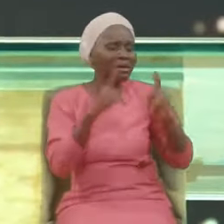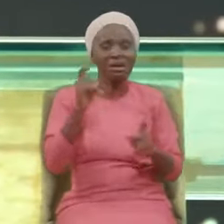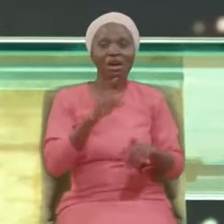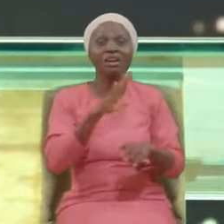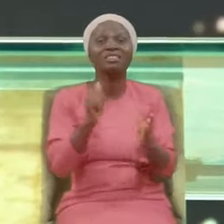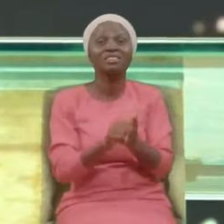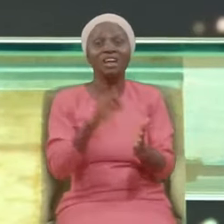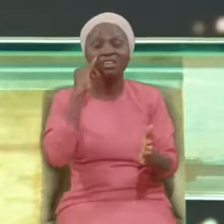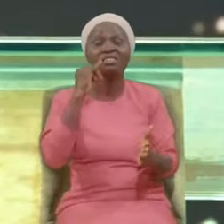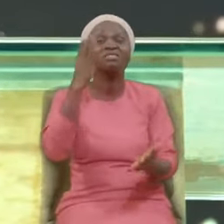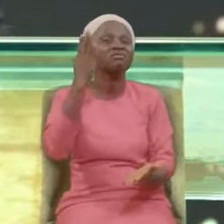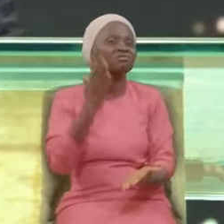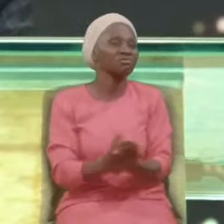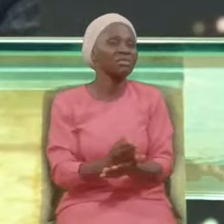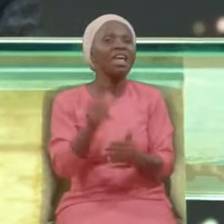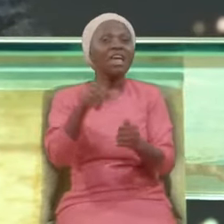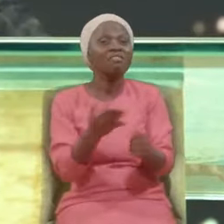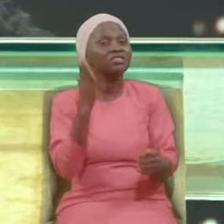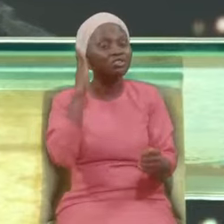to turn around.